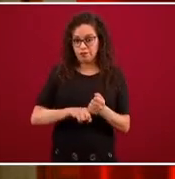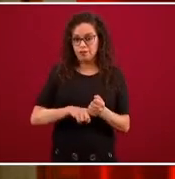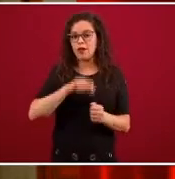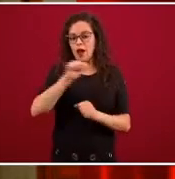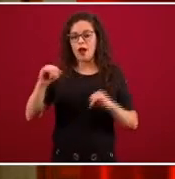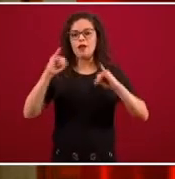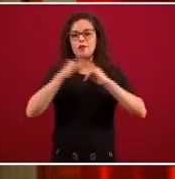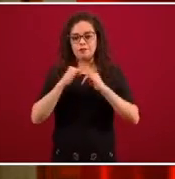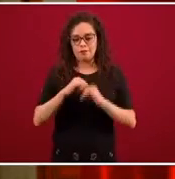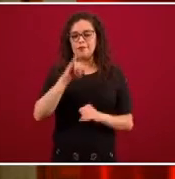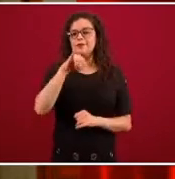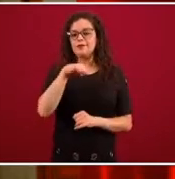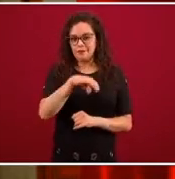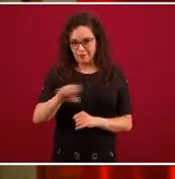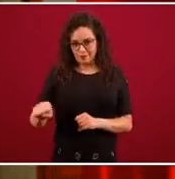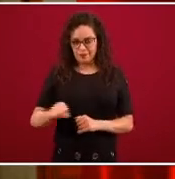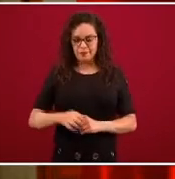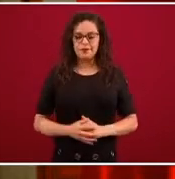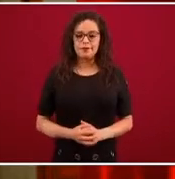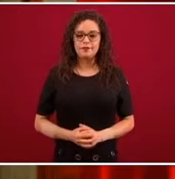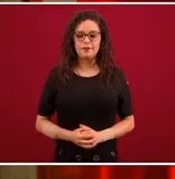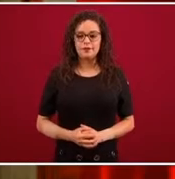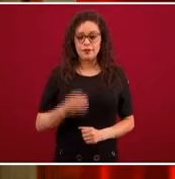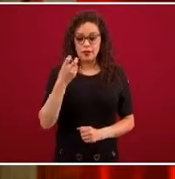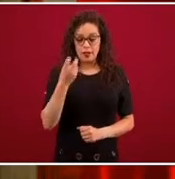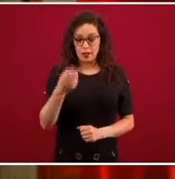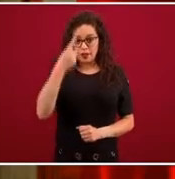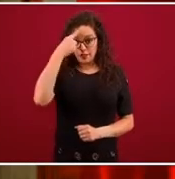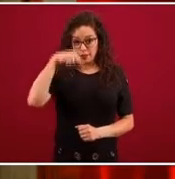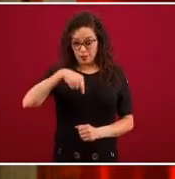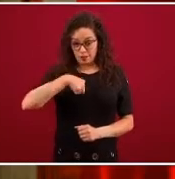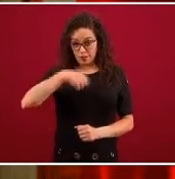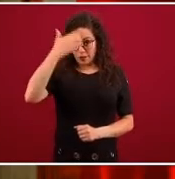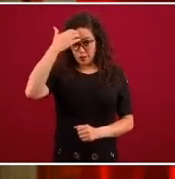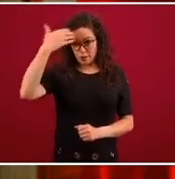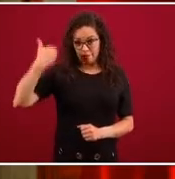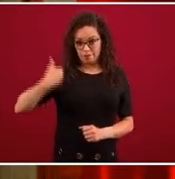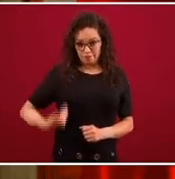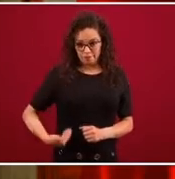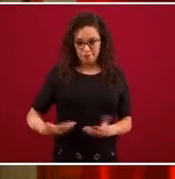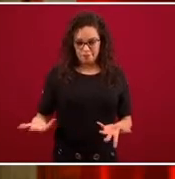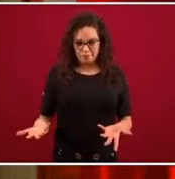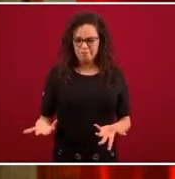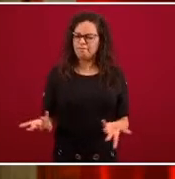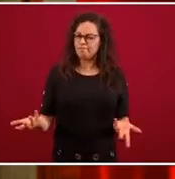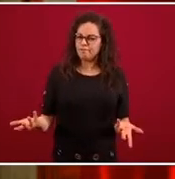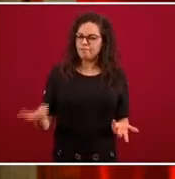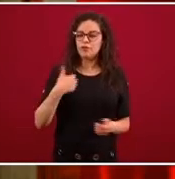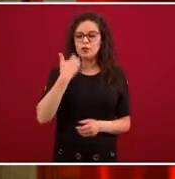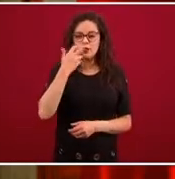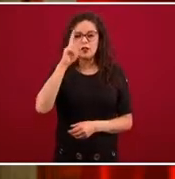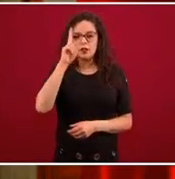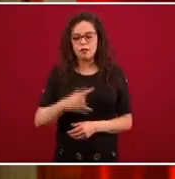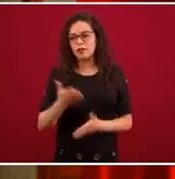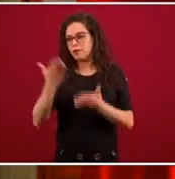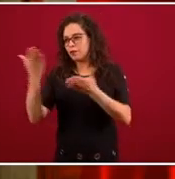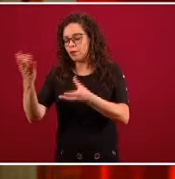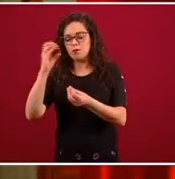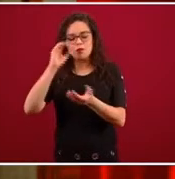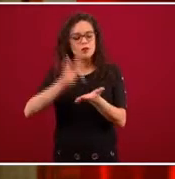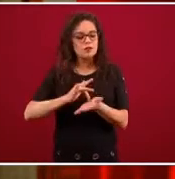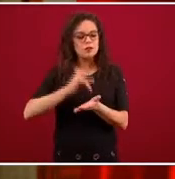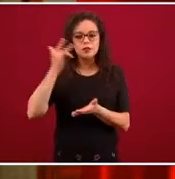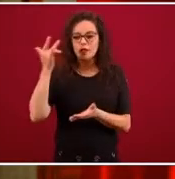Now, I'd like to begin my presentation by recognizing and saying thank you so much for the